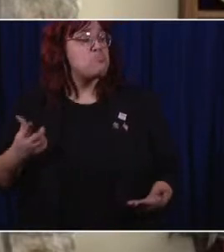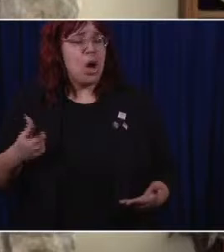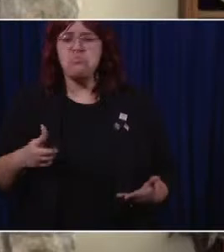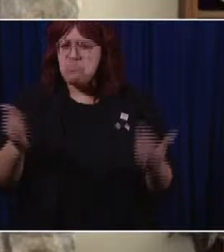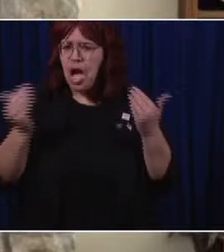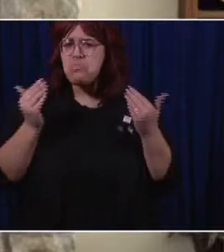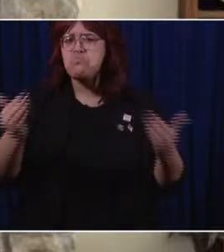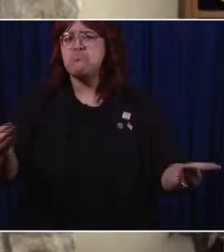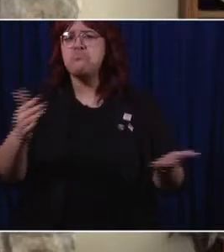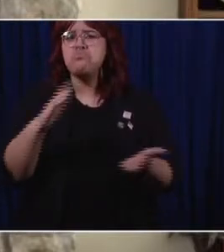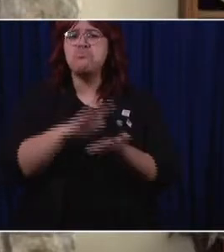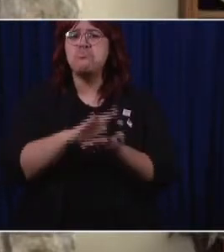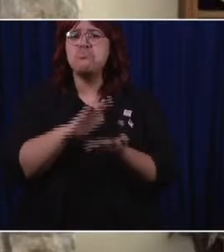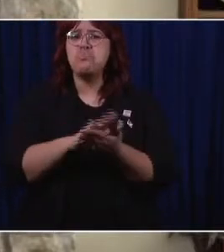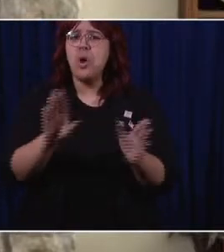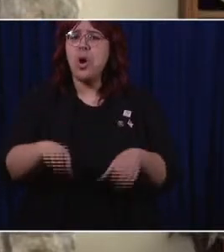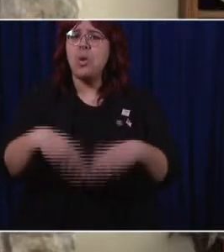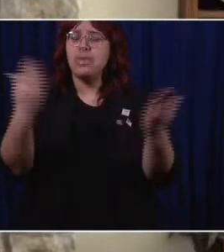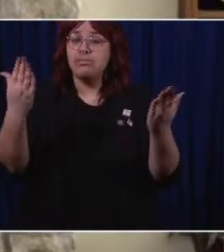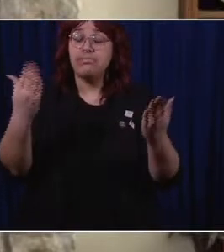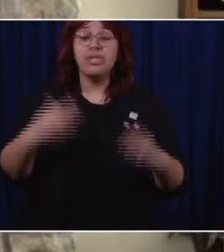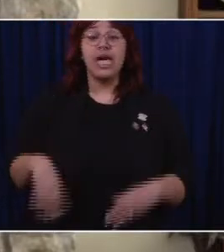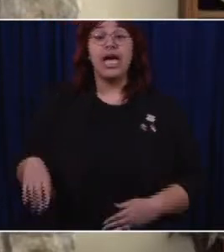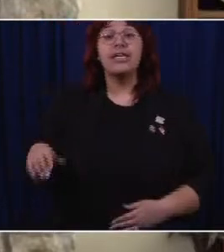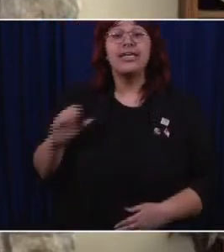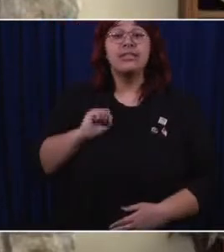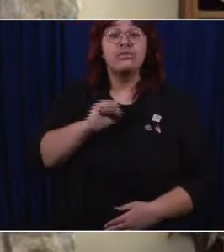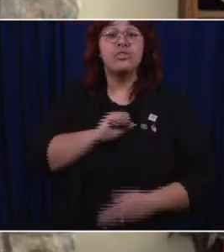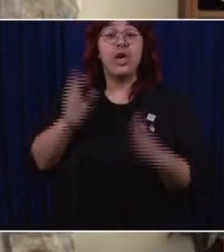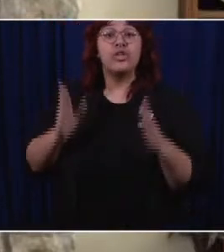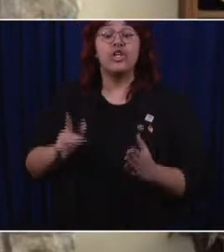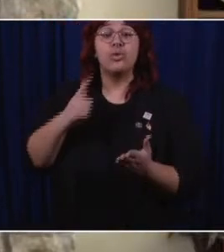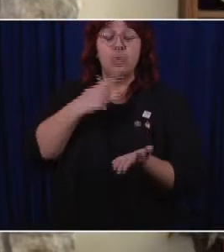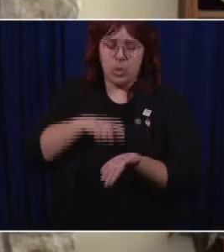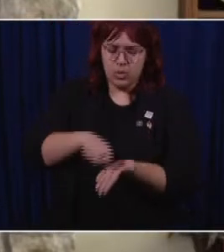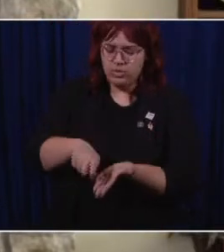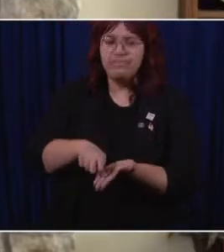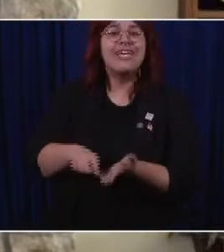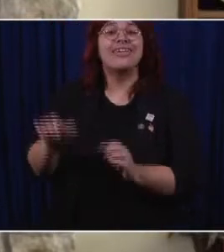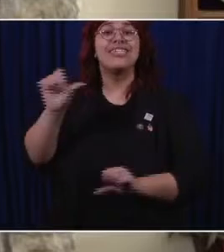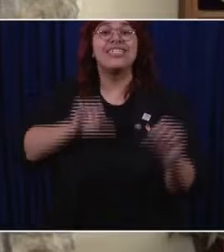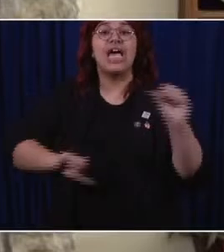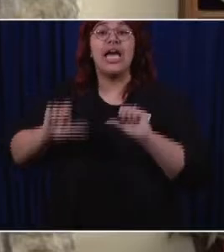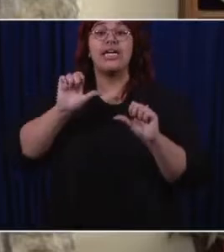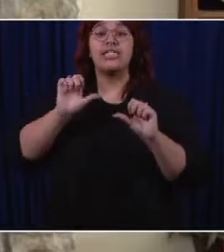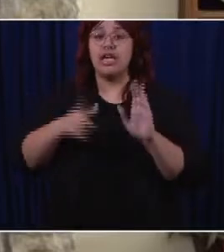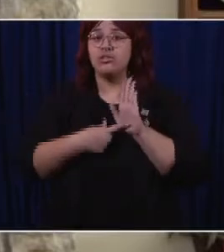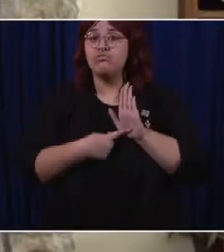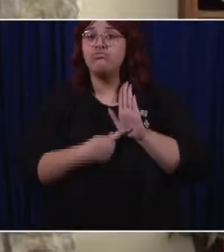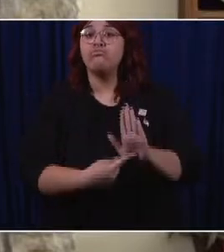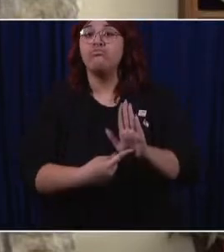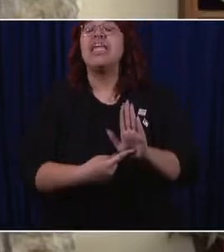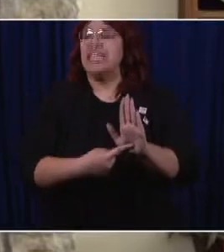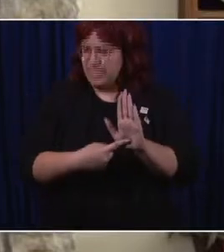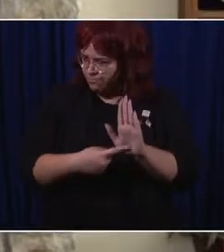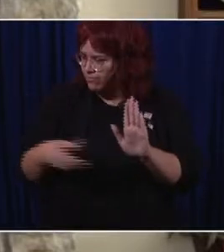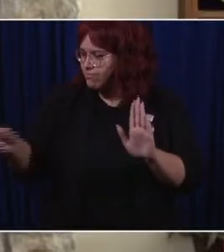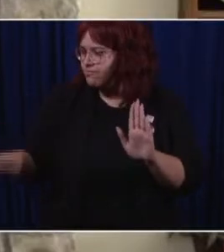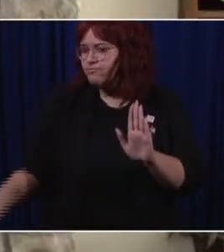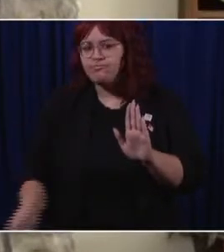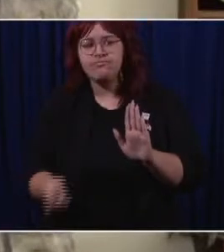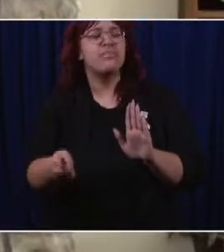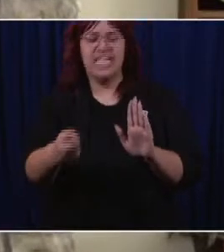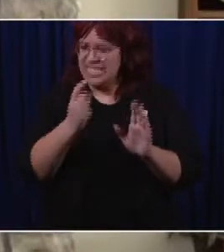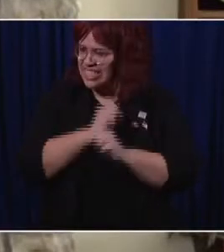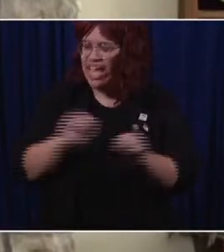"The science is clear. It's time to safely reopen our schools and get our kids back in the classroom." What's your reaction to